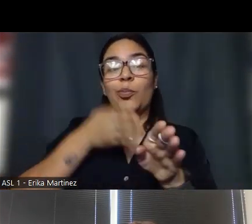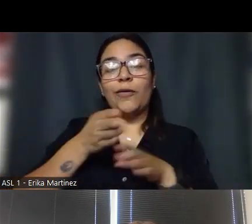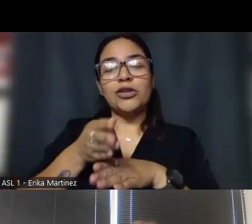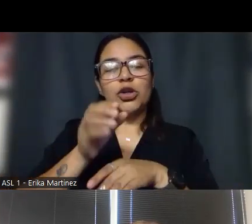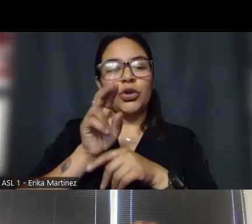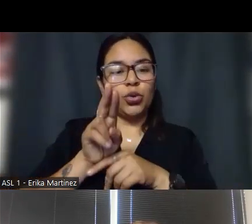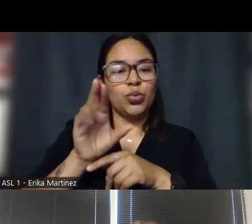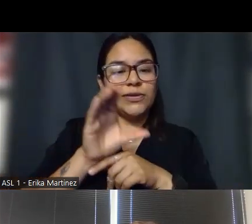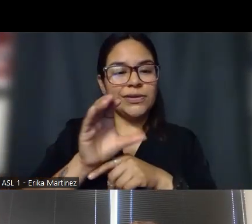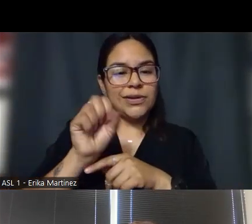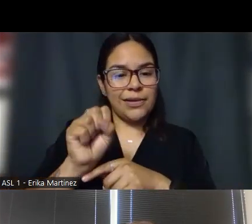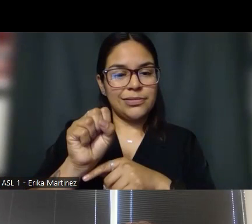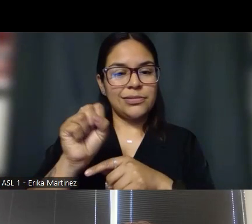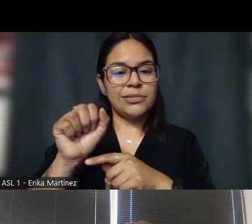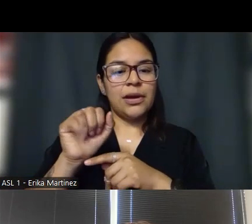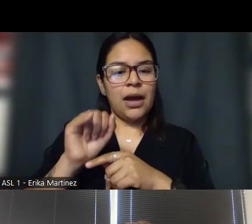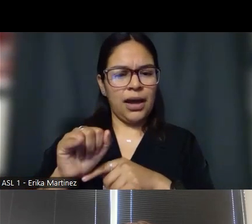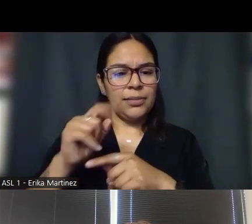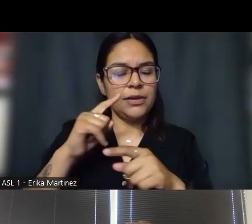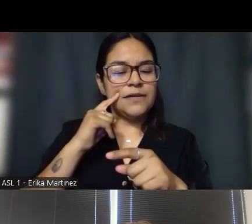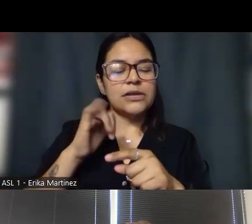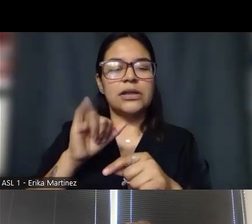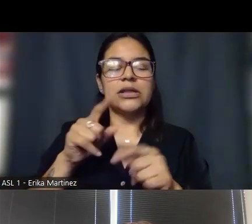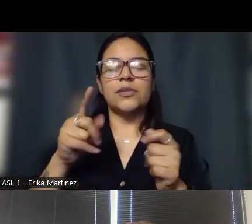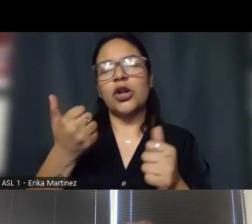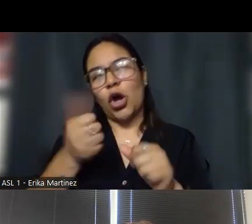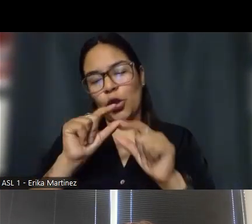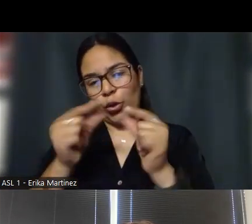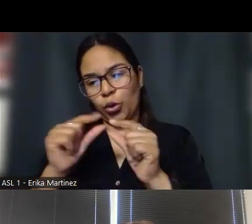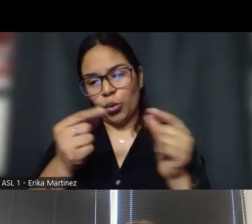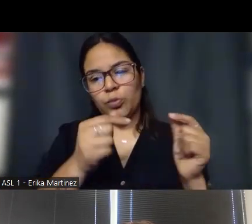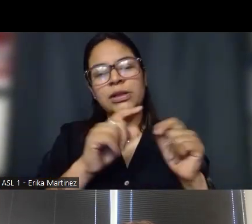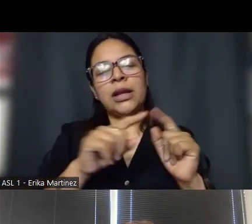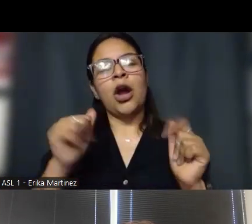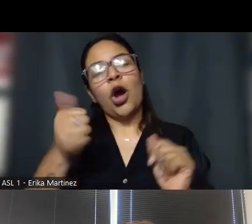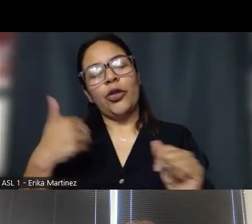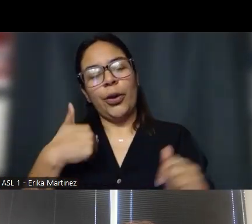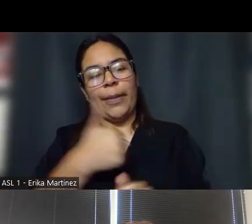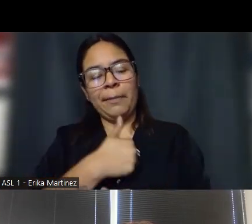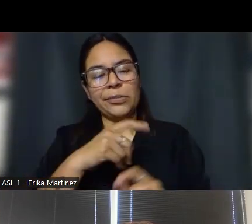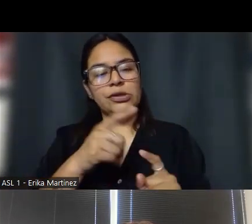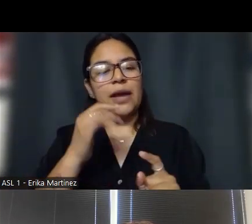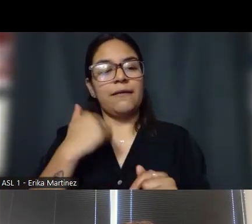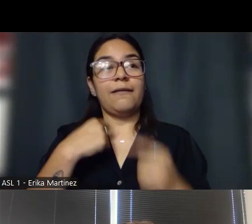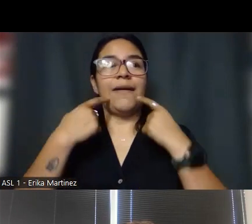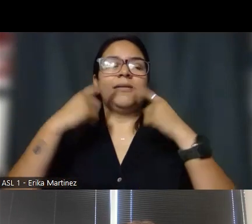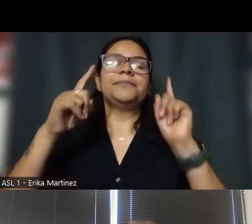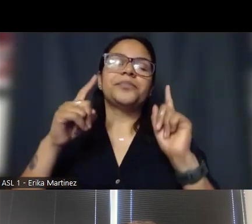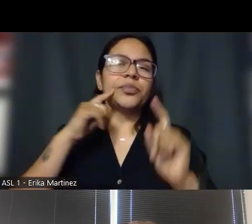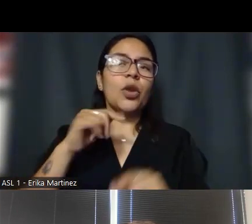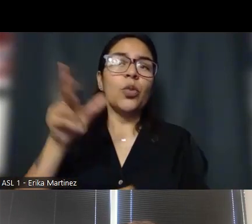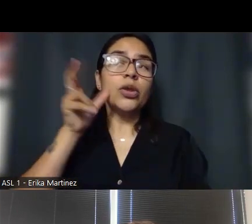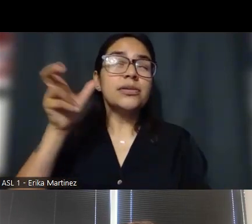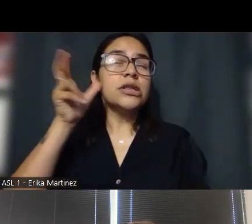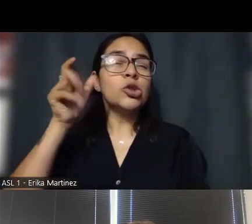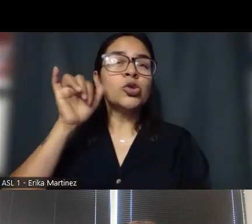UCSF. Participants of the conservatorship work group, as well as other members of the EDJCC, were able to listen to a training